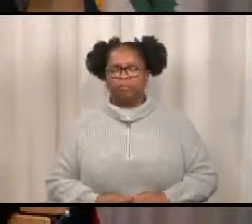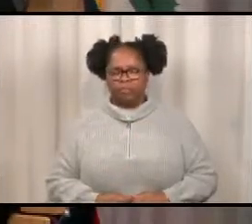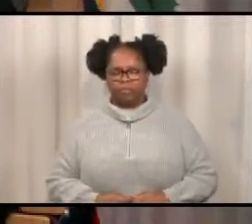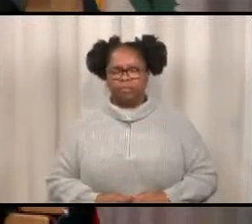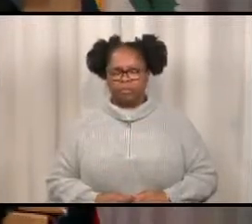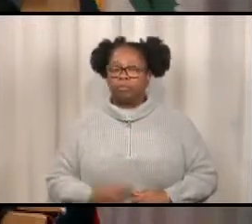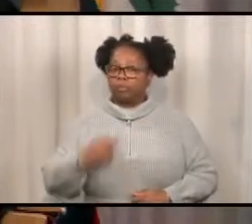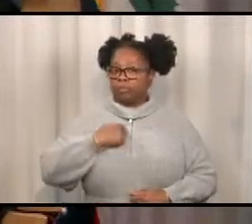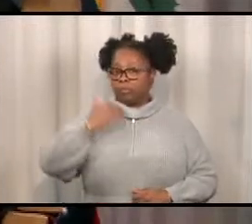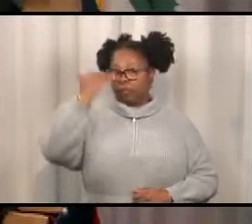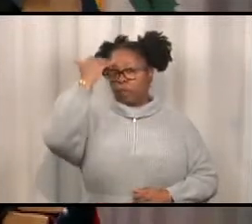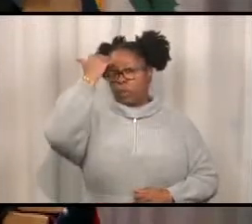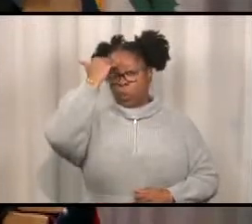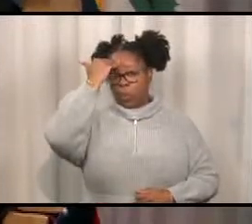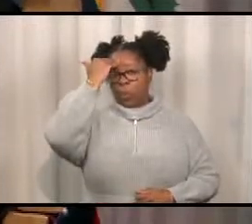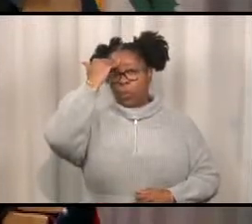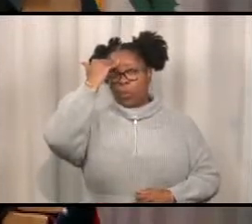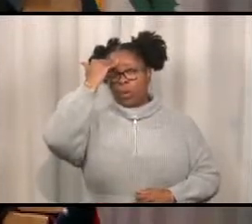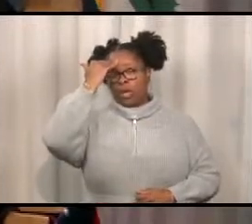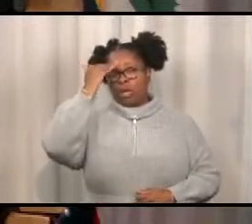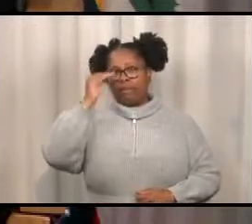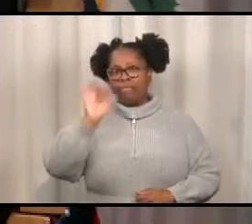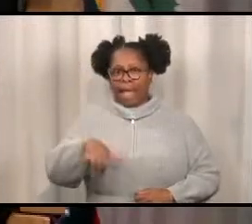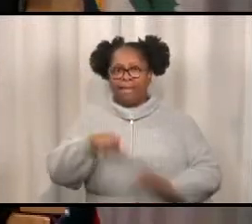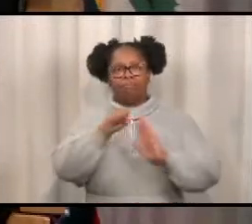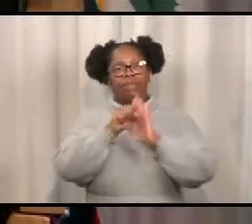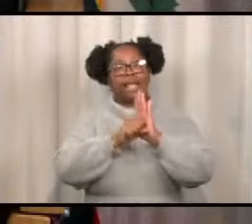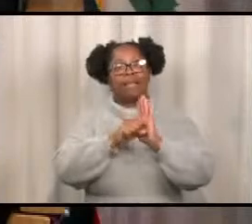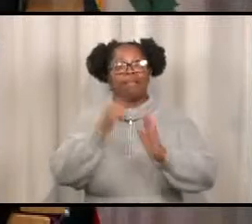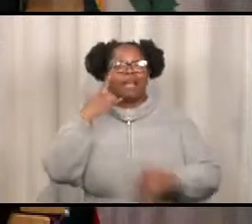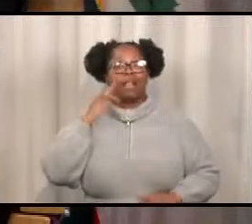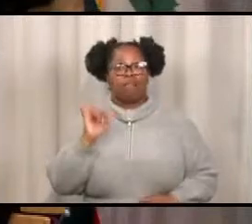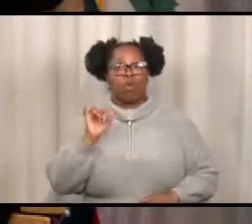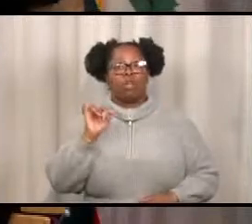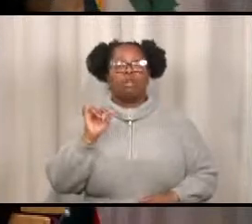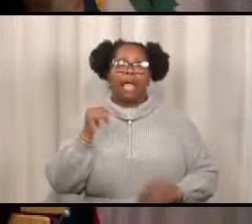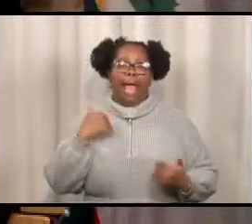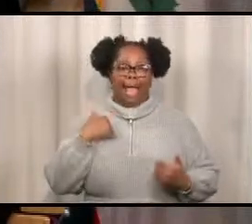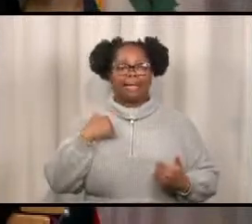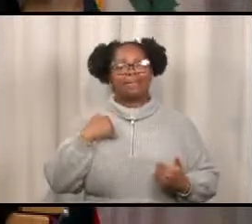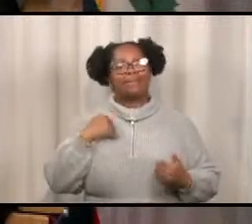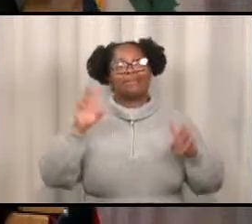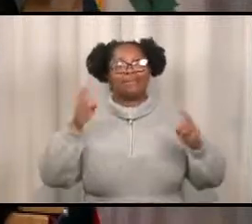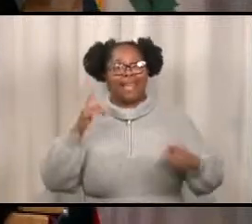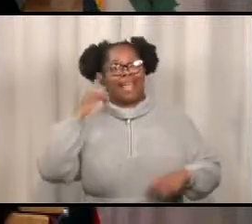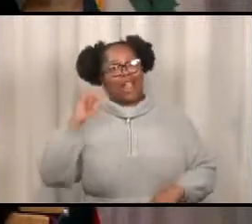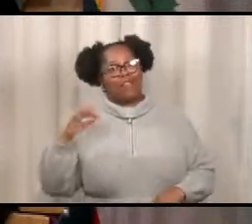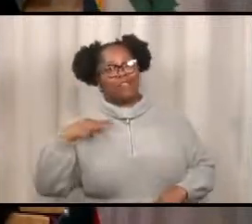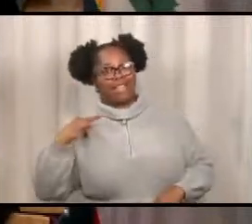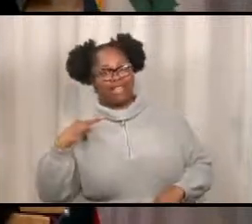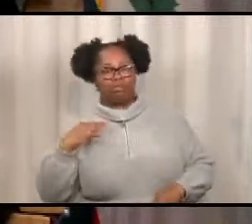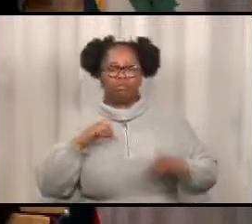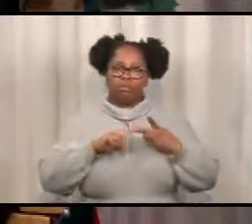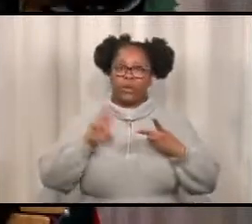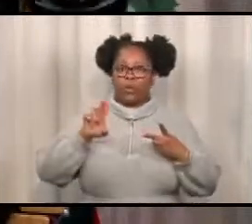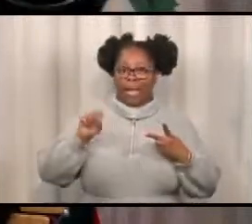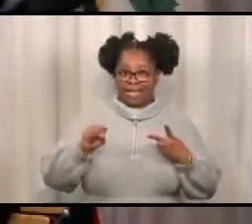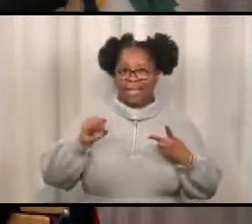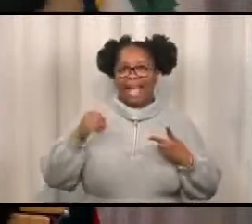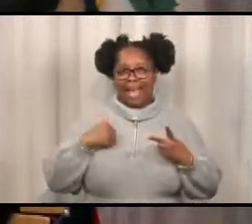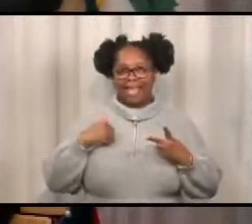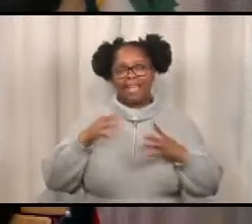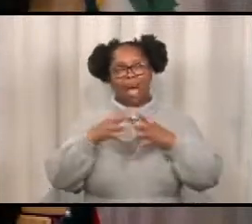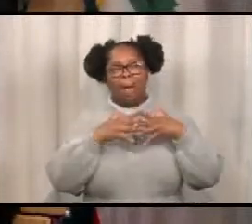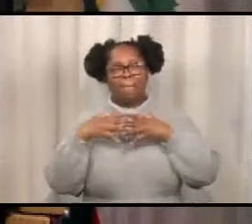so I know that the state of California has California Volunteers. United States has